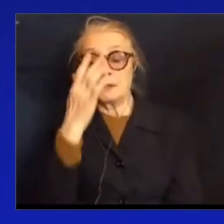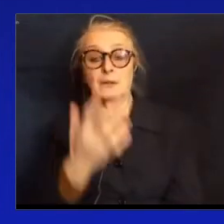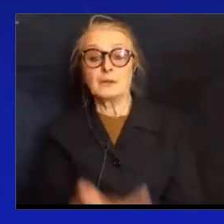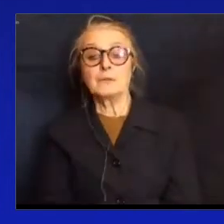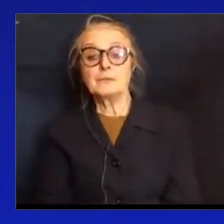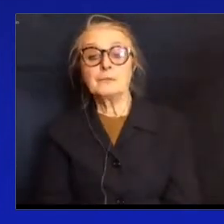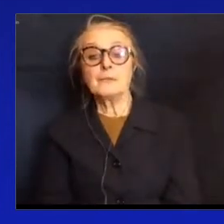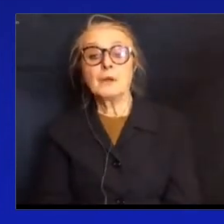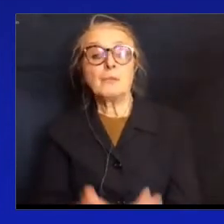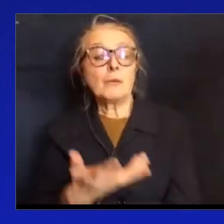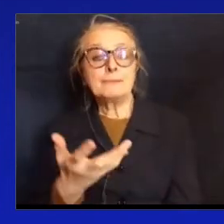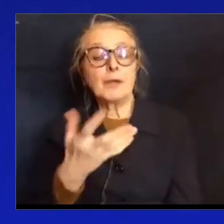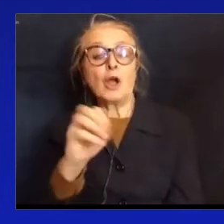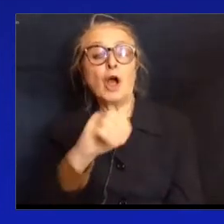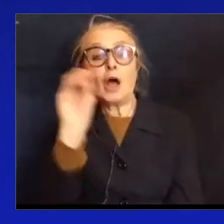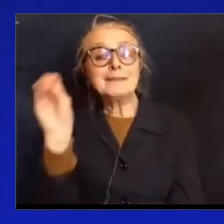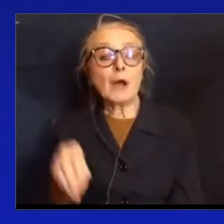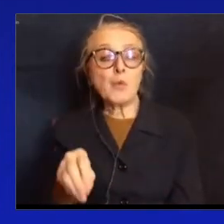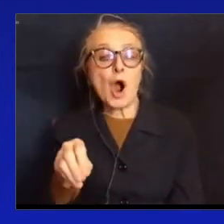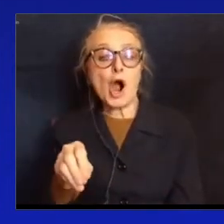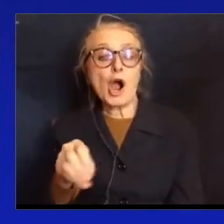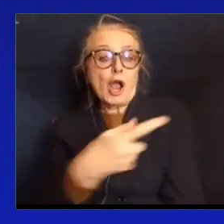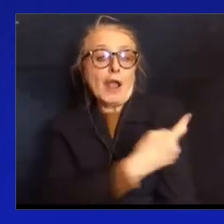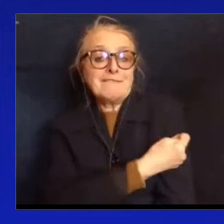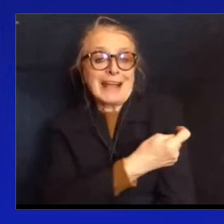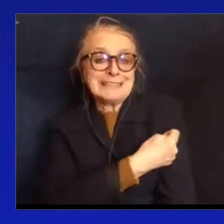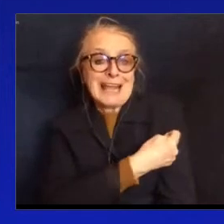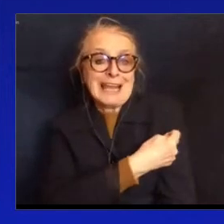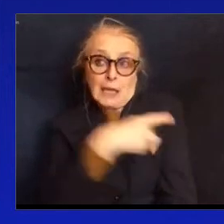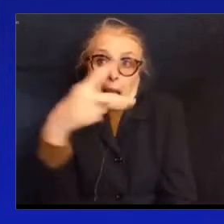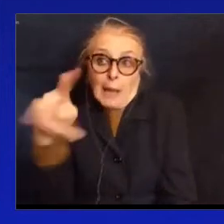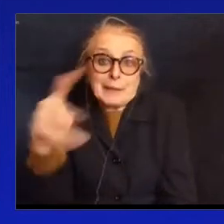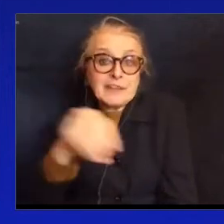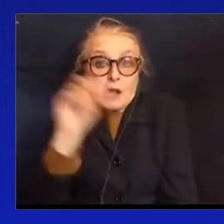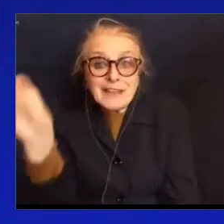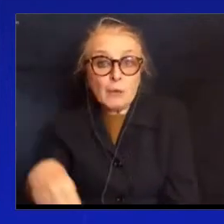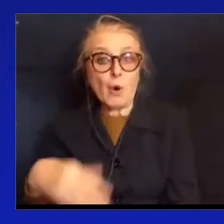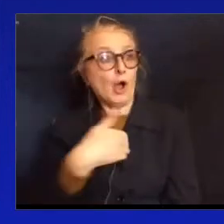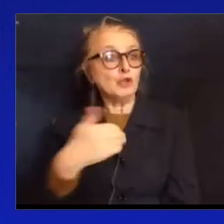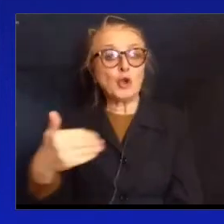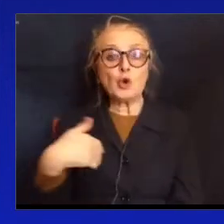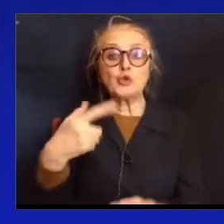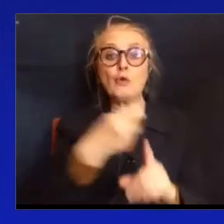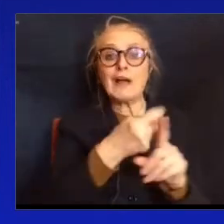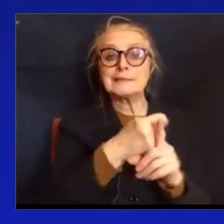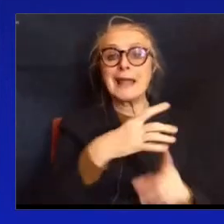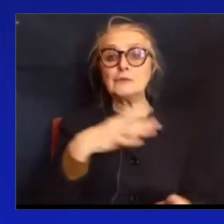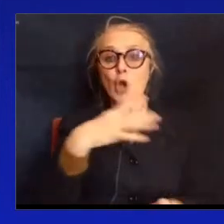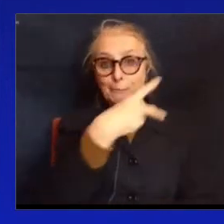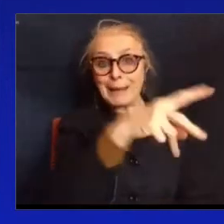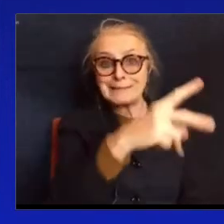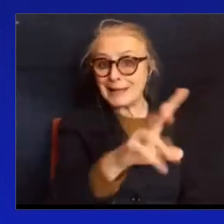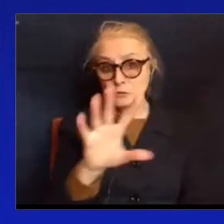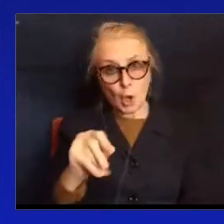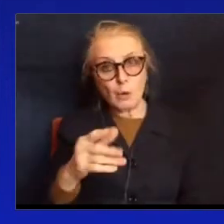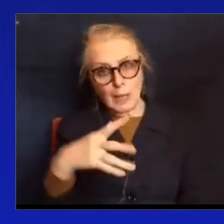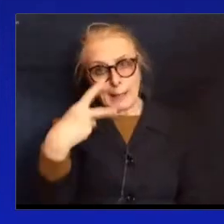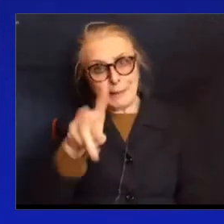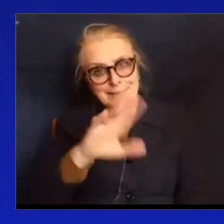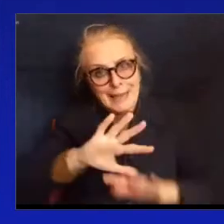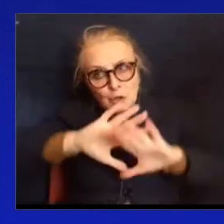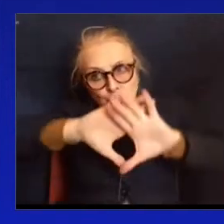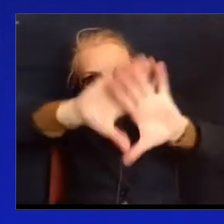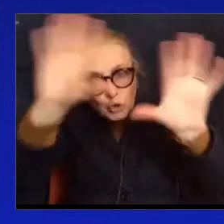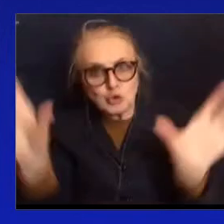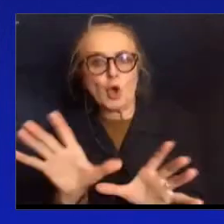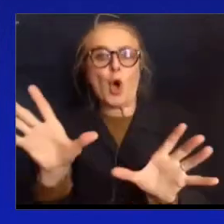que Ottawa. So essentially, the vaccine that Ottawa has is not the vaccine that belongs to Ottawa proper. The vaccines